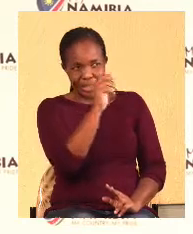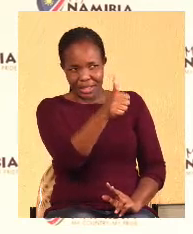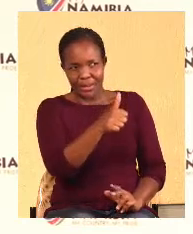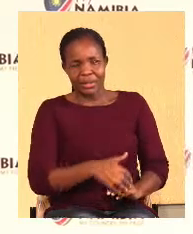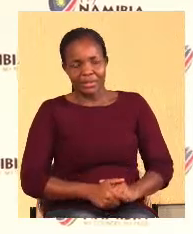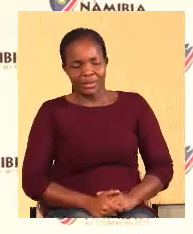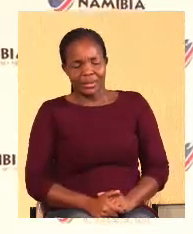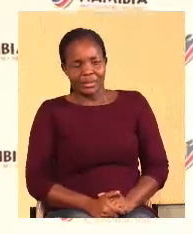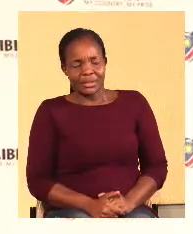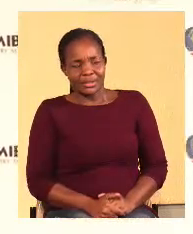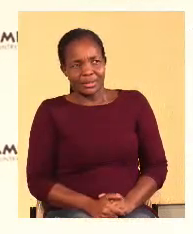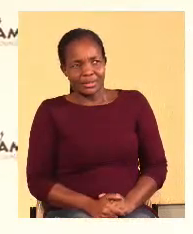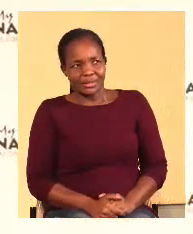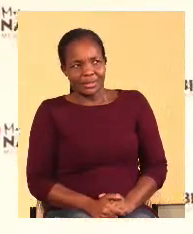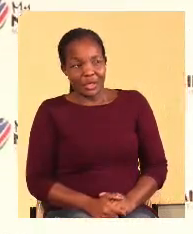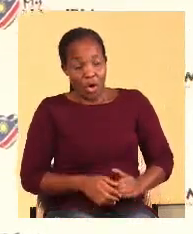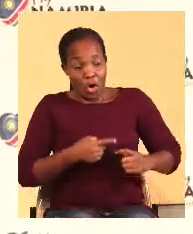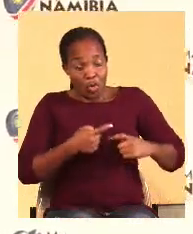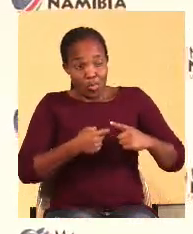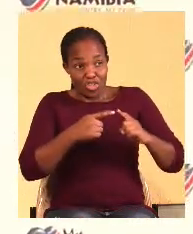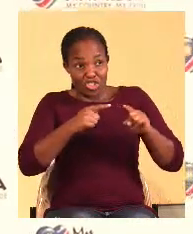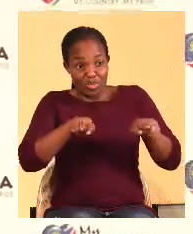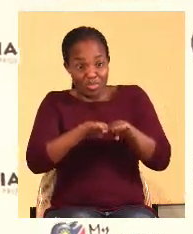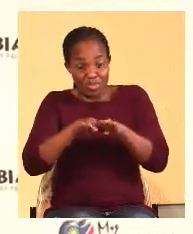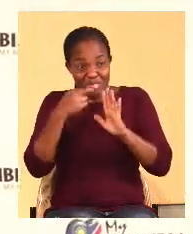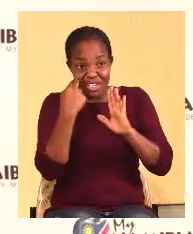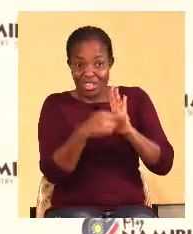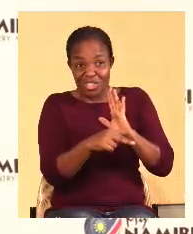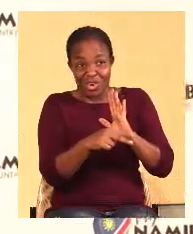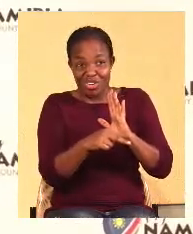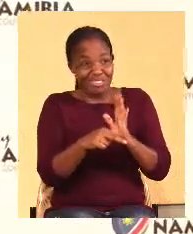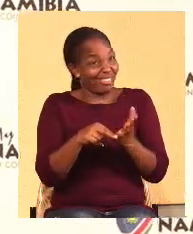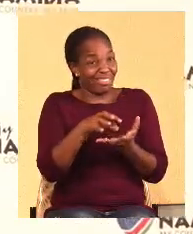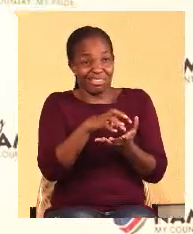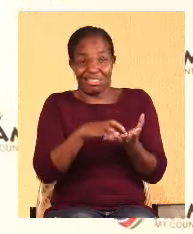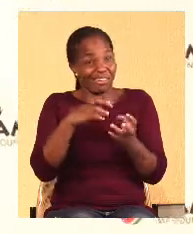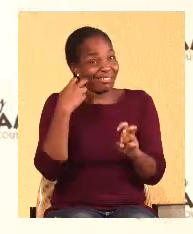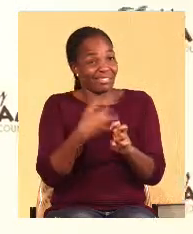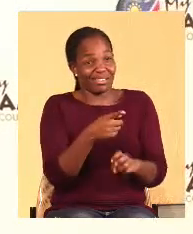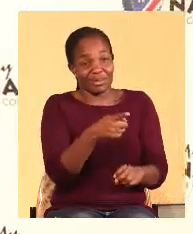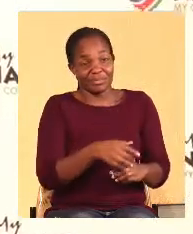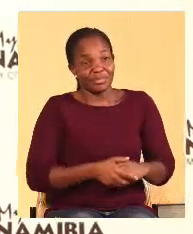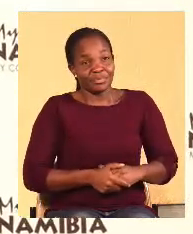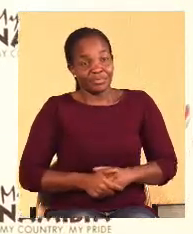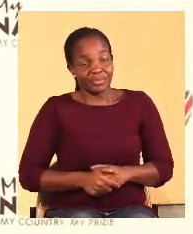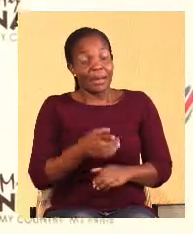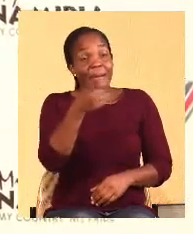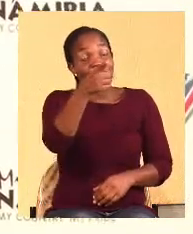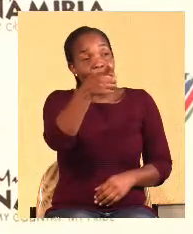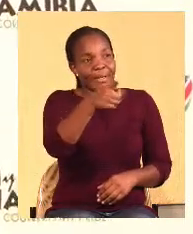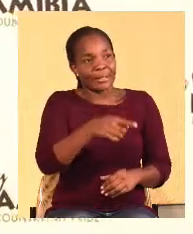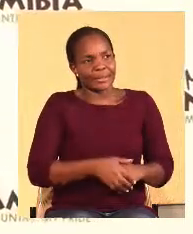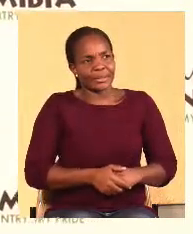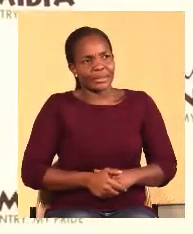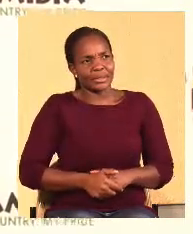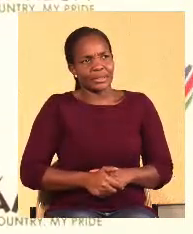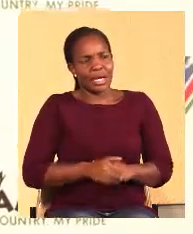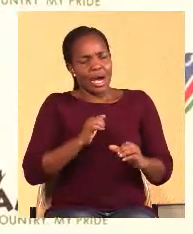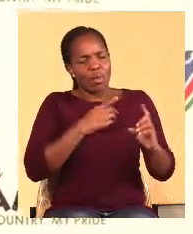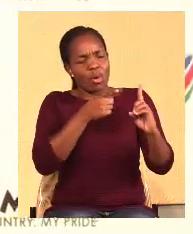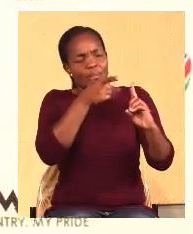the whole process of lawmaking is quite a complex one. It's very technical. However, the main